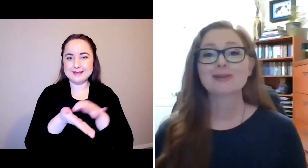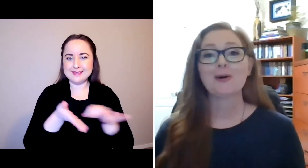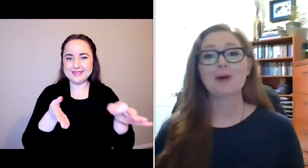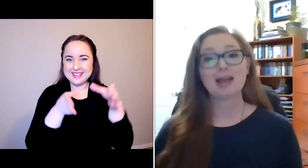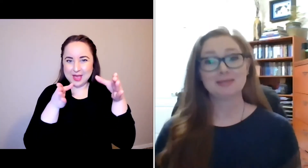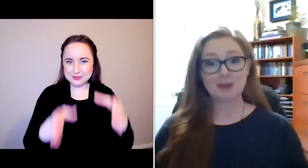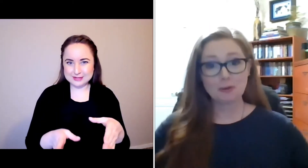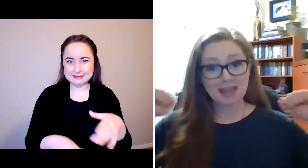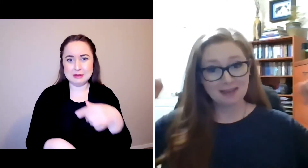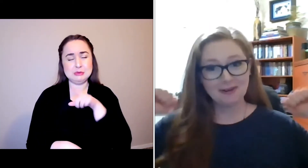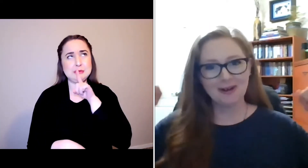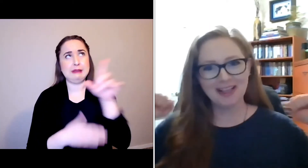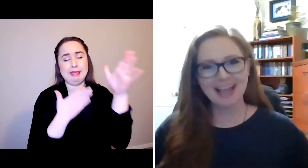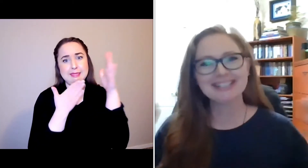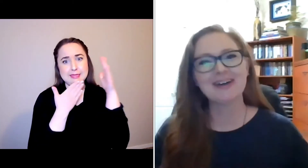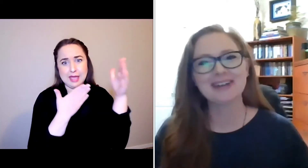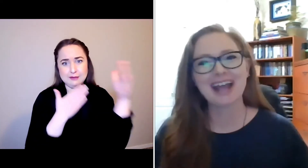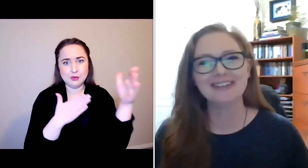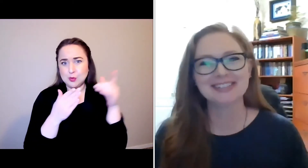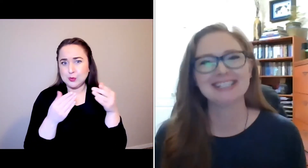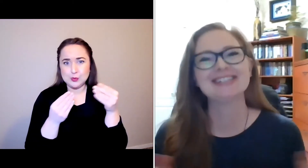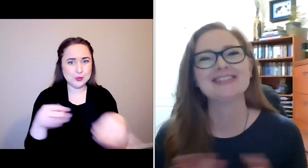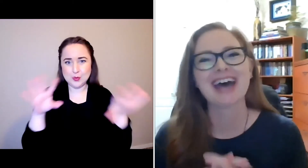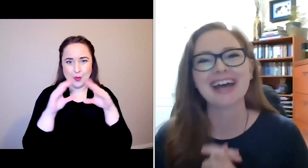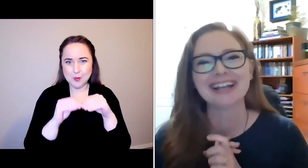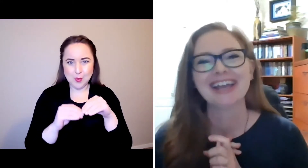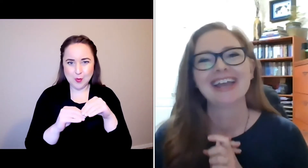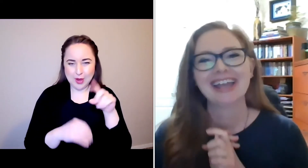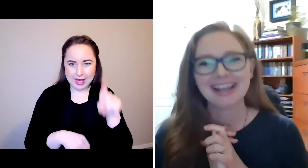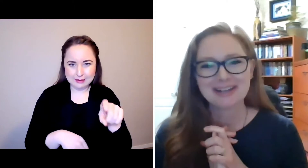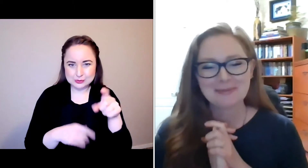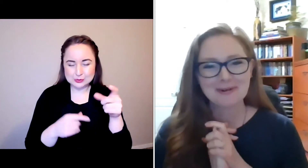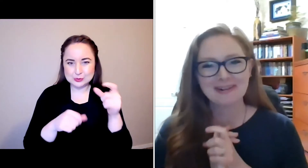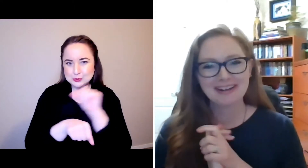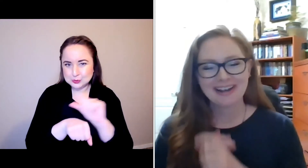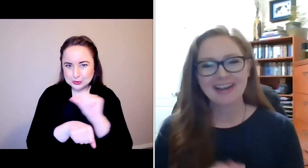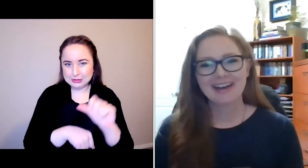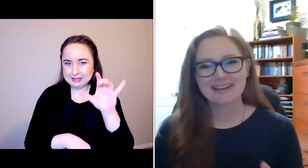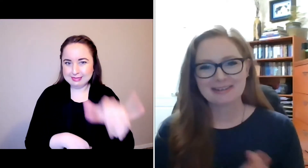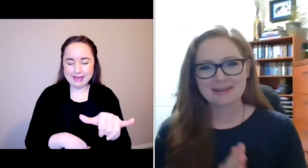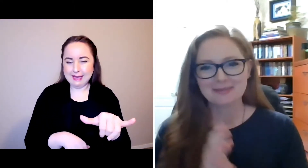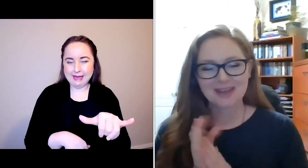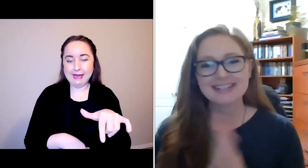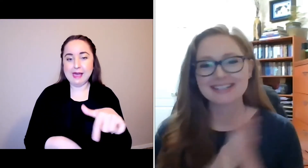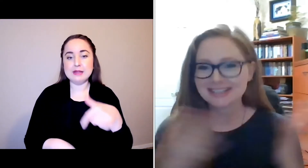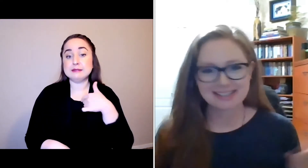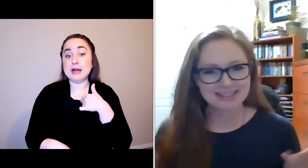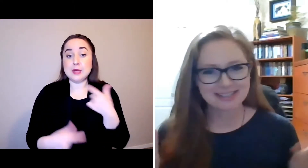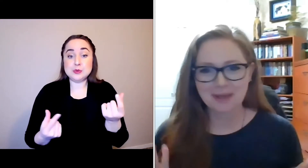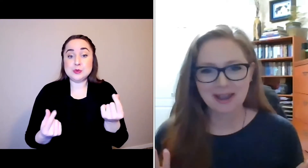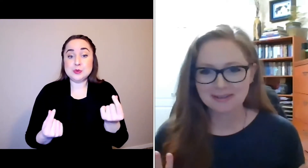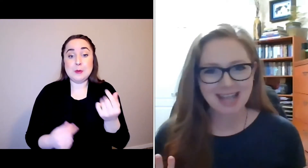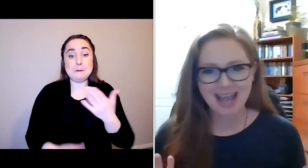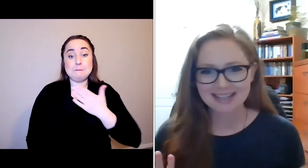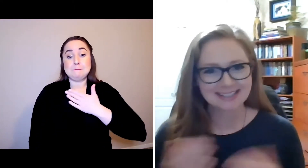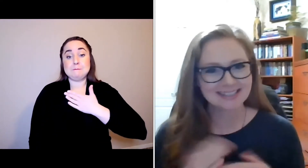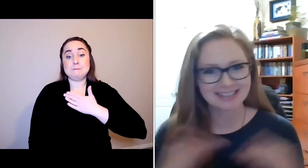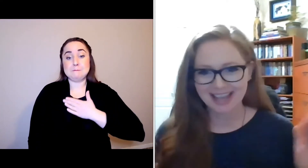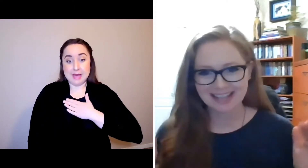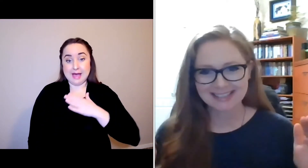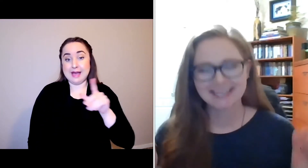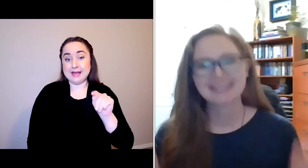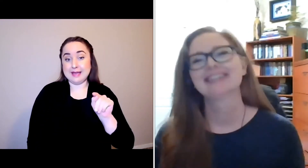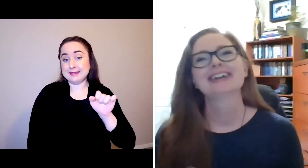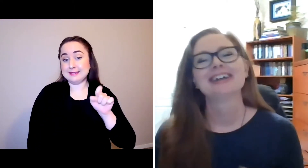So I'm so thankful I don't have to do that anymore. I just do my own taxes